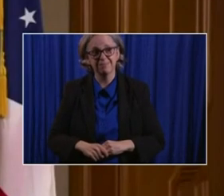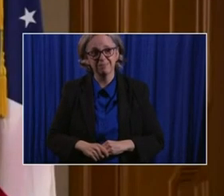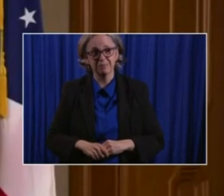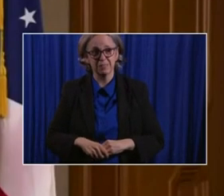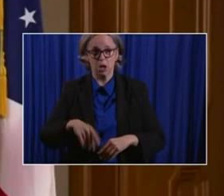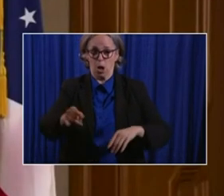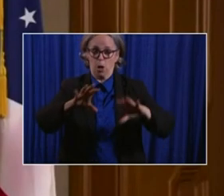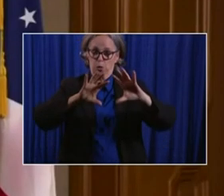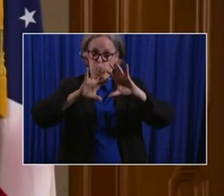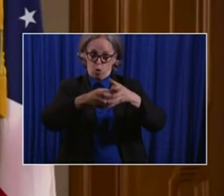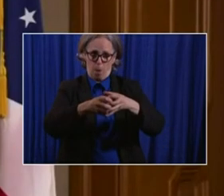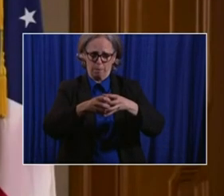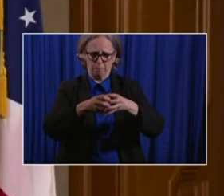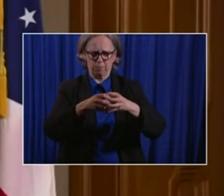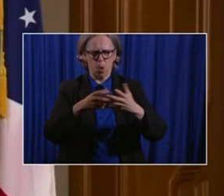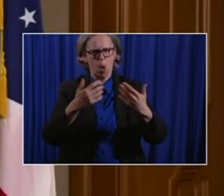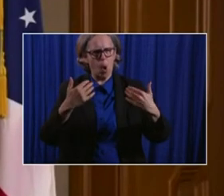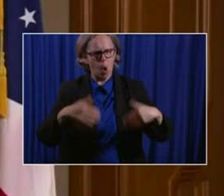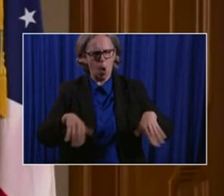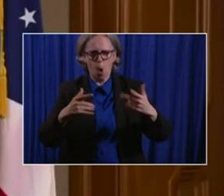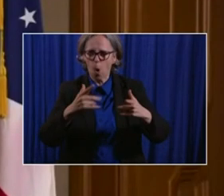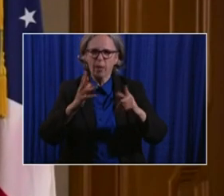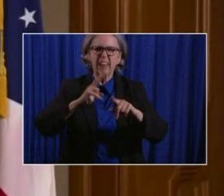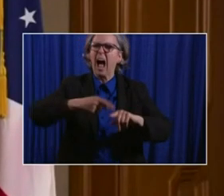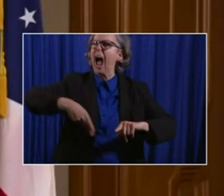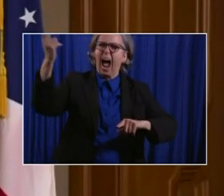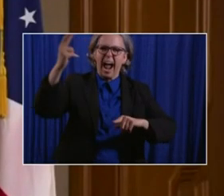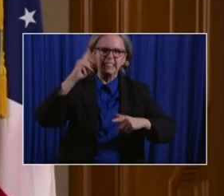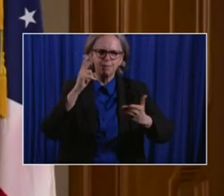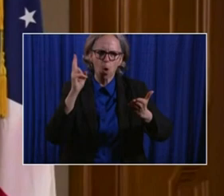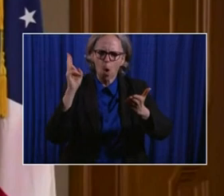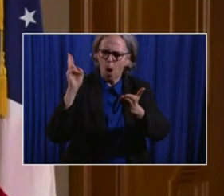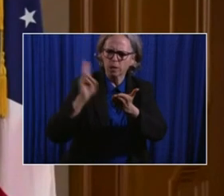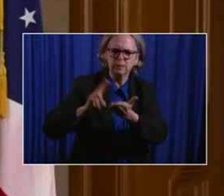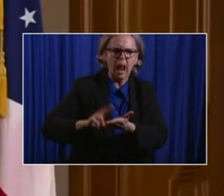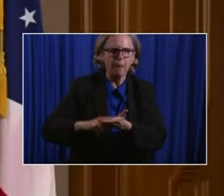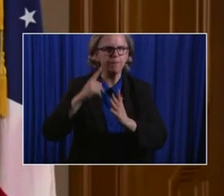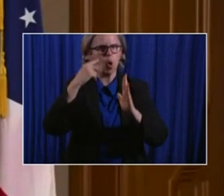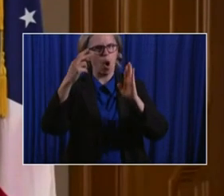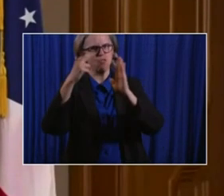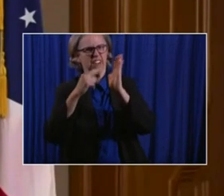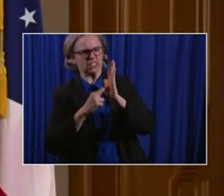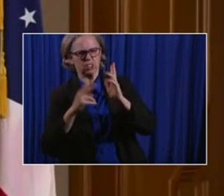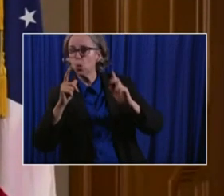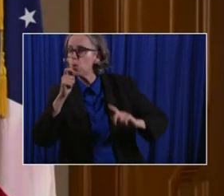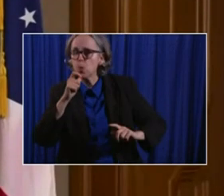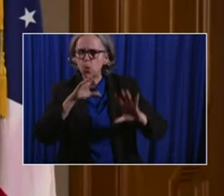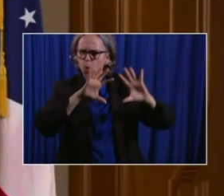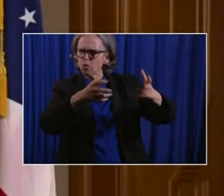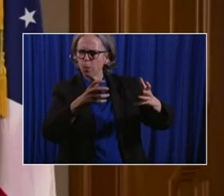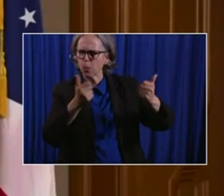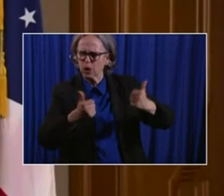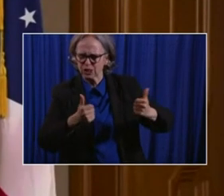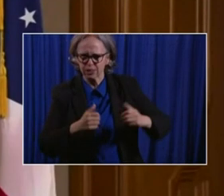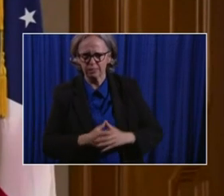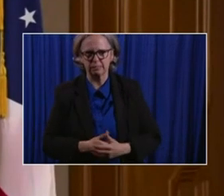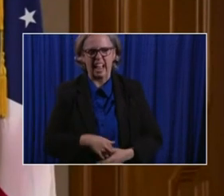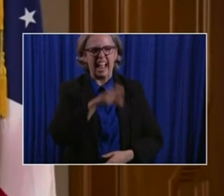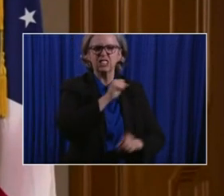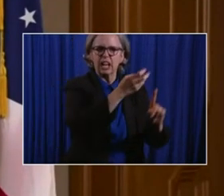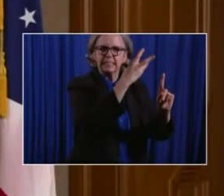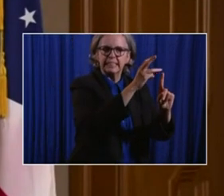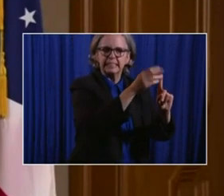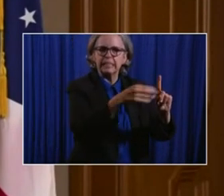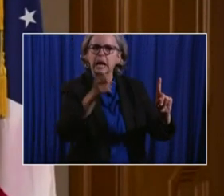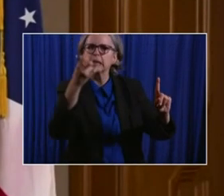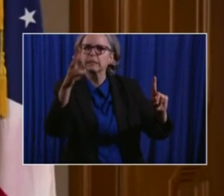registered much faster, where we've seen the biggest increase, is those 16 and 17